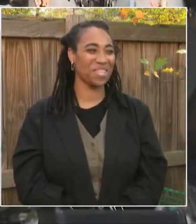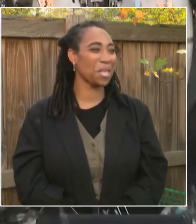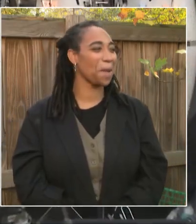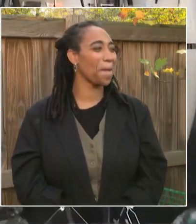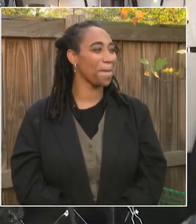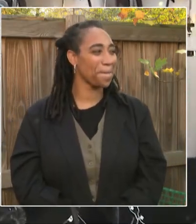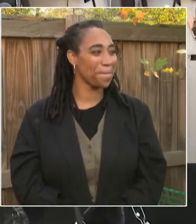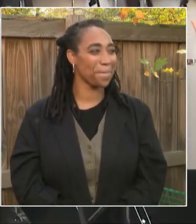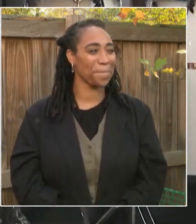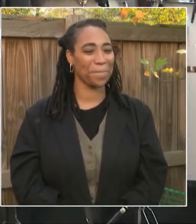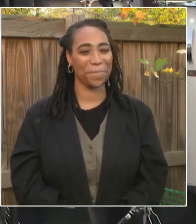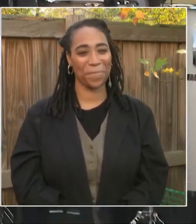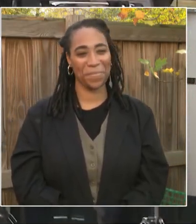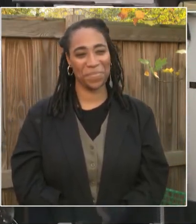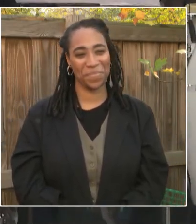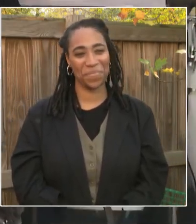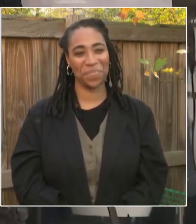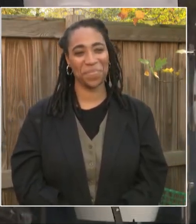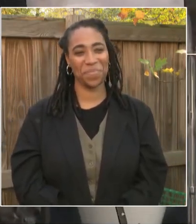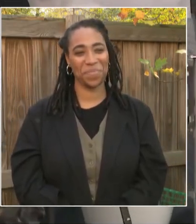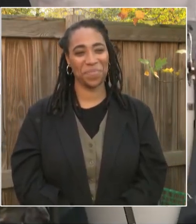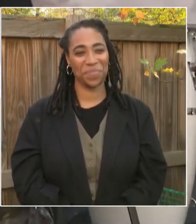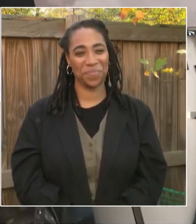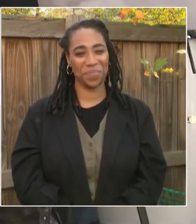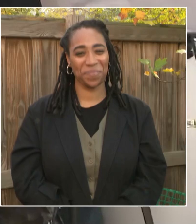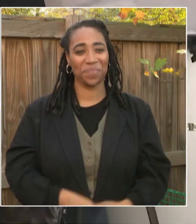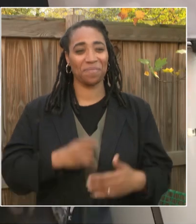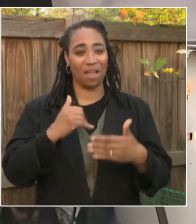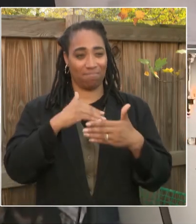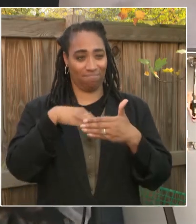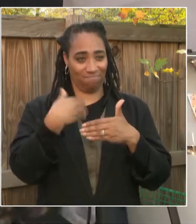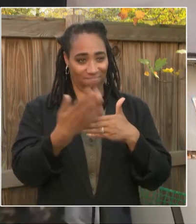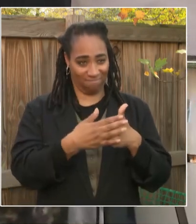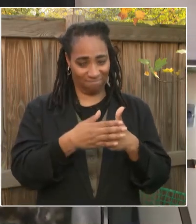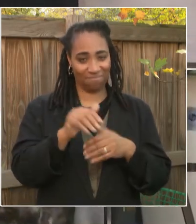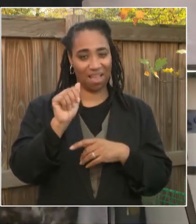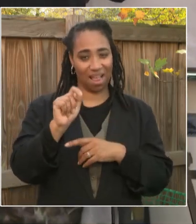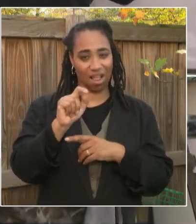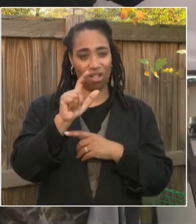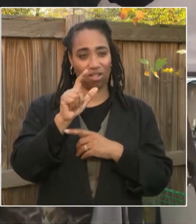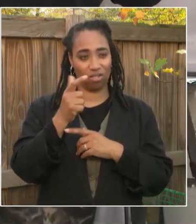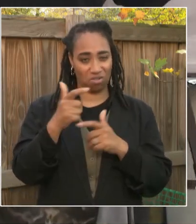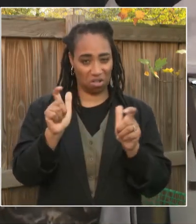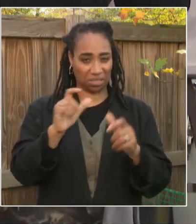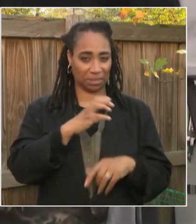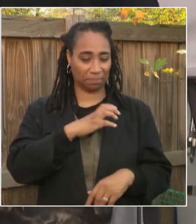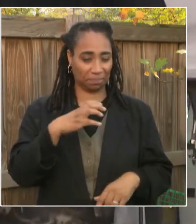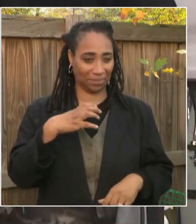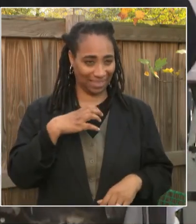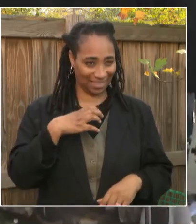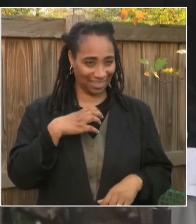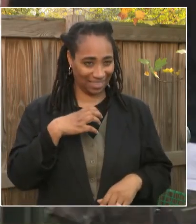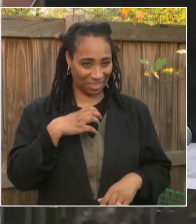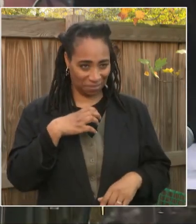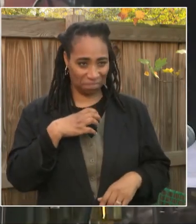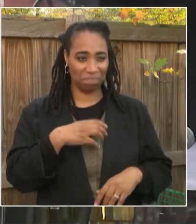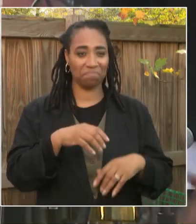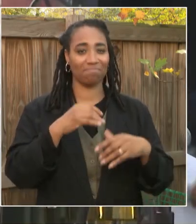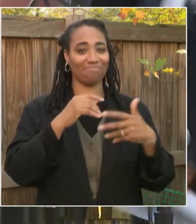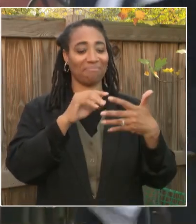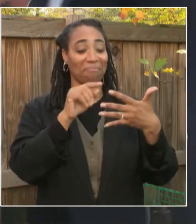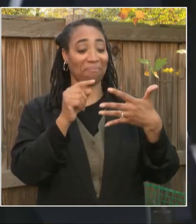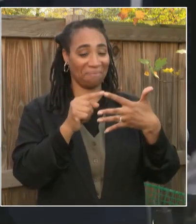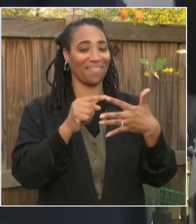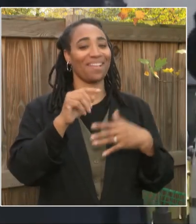Now, won't you put your hands together for at-large City Council member Robert White as he comes. Come on, give him greetings as he comes right now.